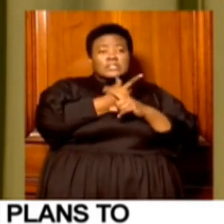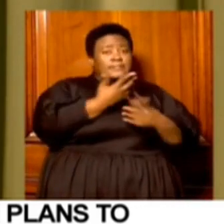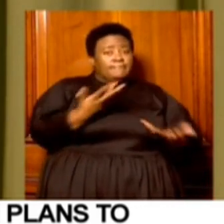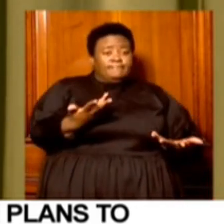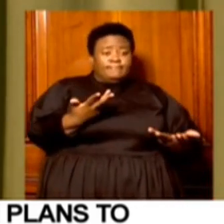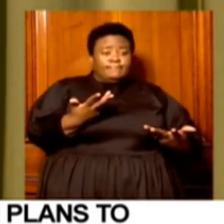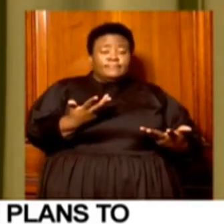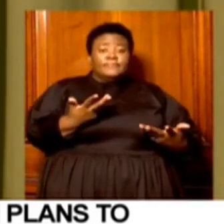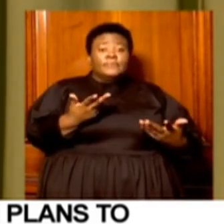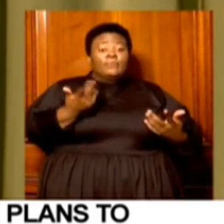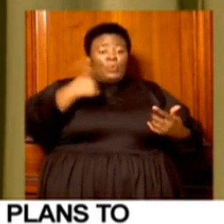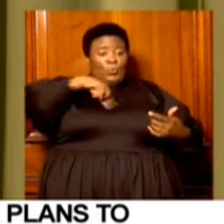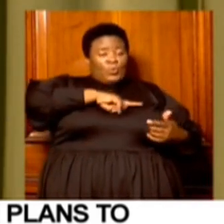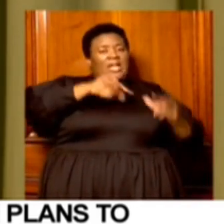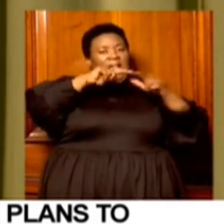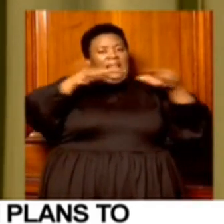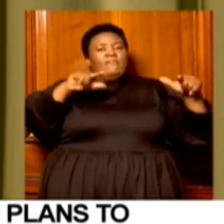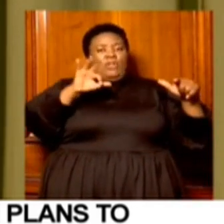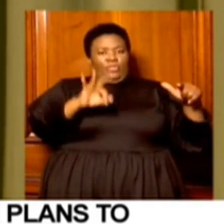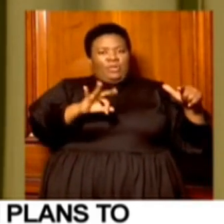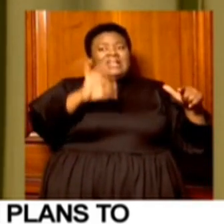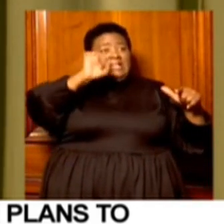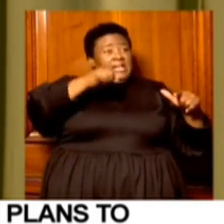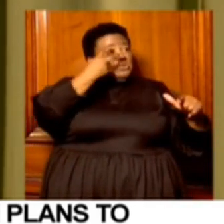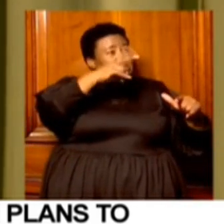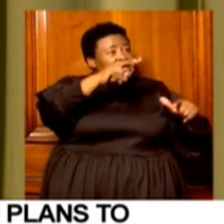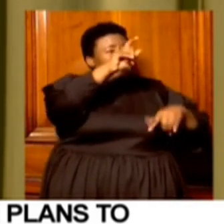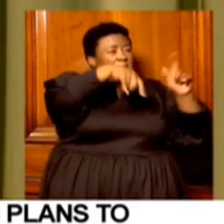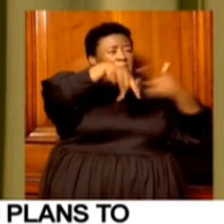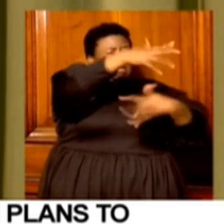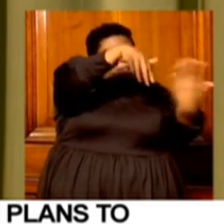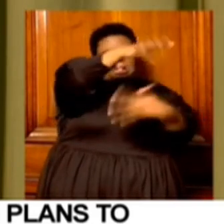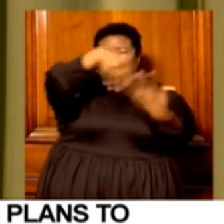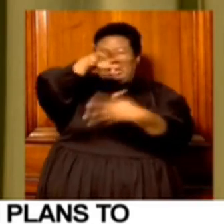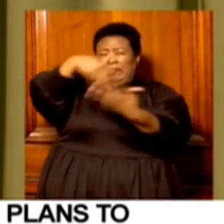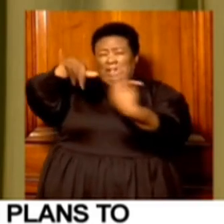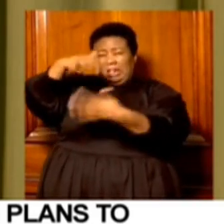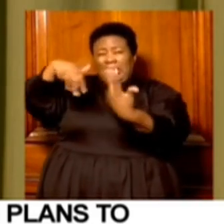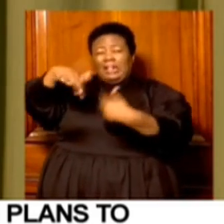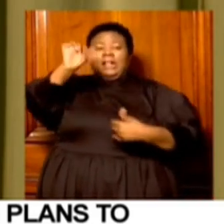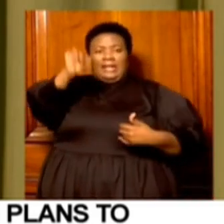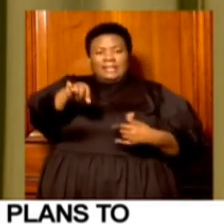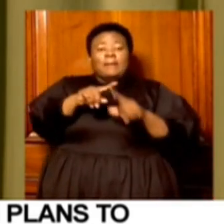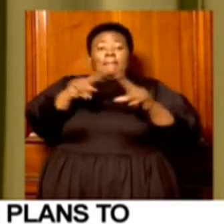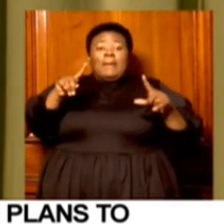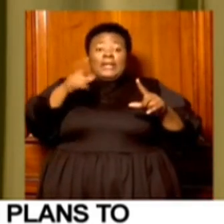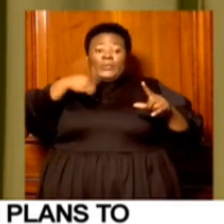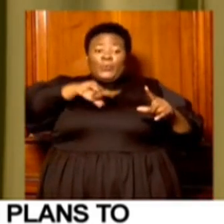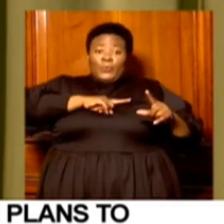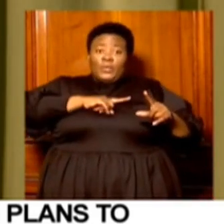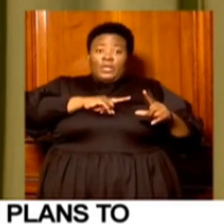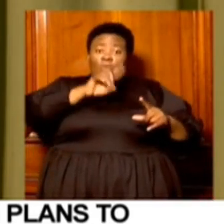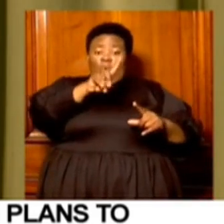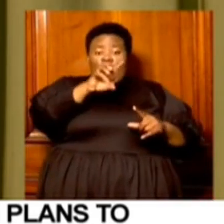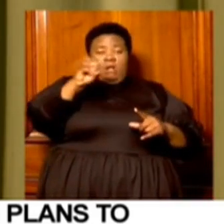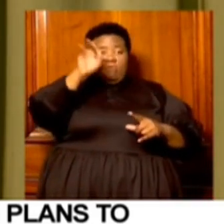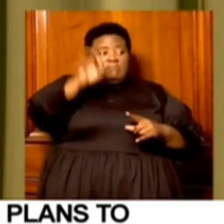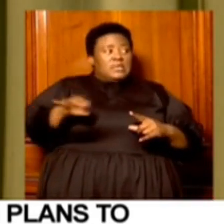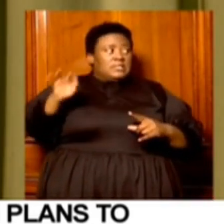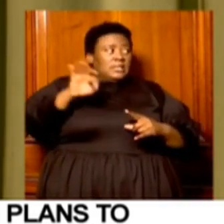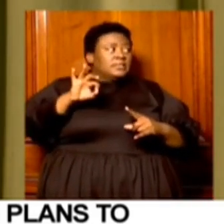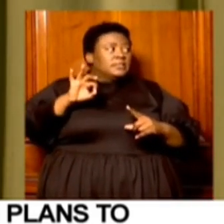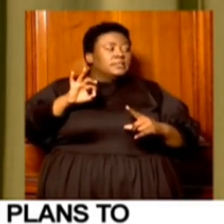at level 3. As much as Kuku is pity pandle, but we are not at 100% in terms of the